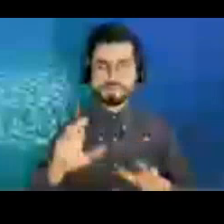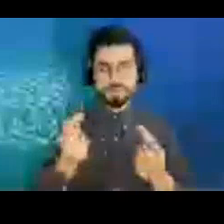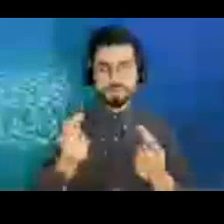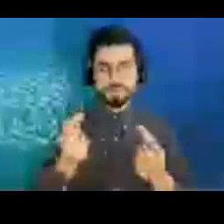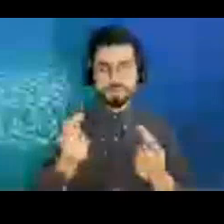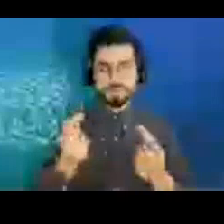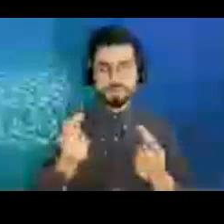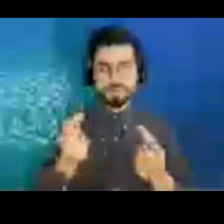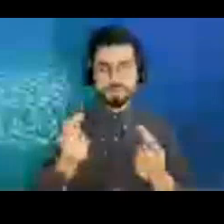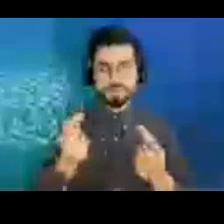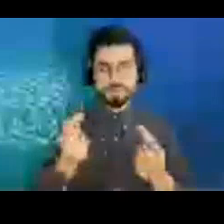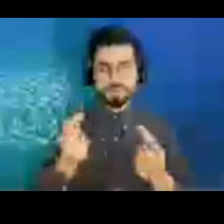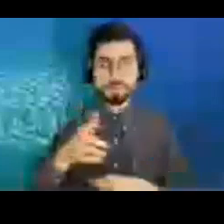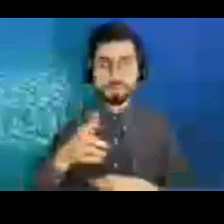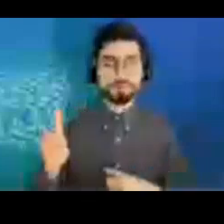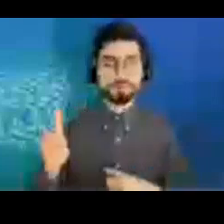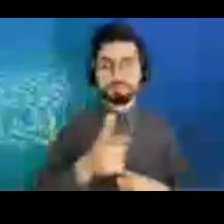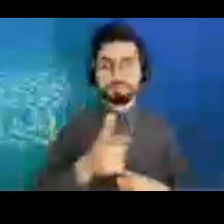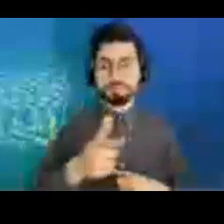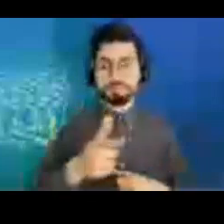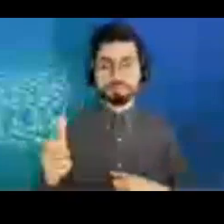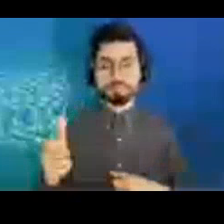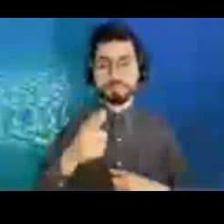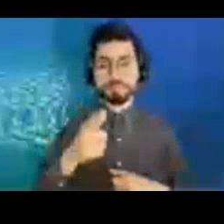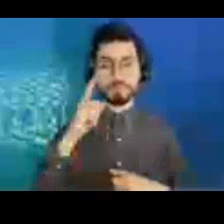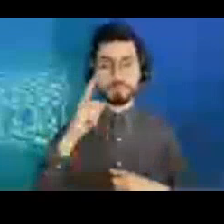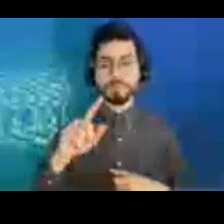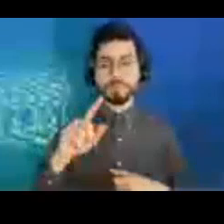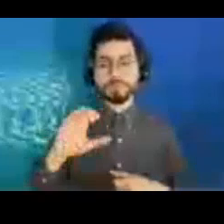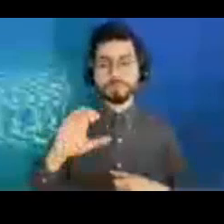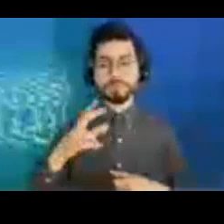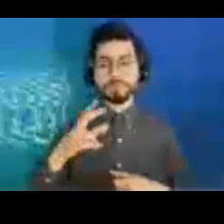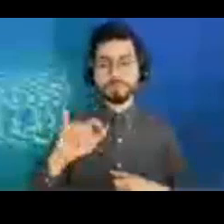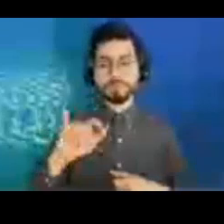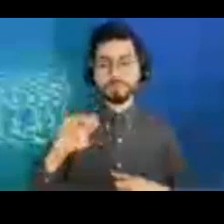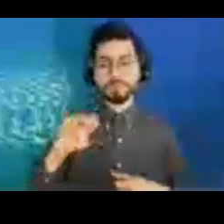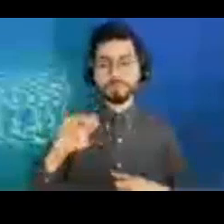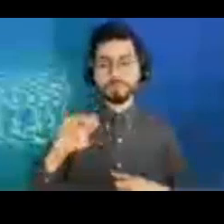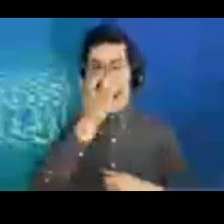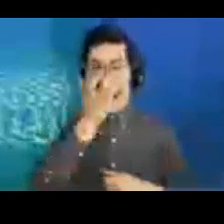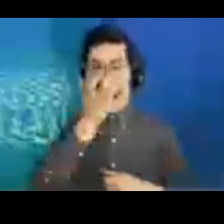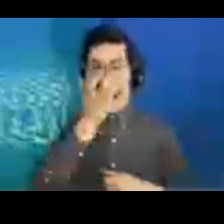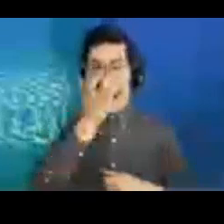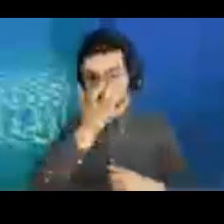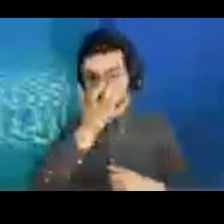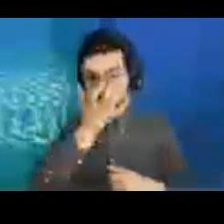area for cheatgrass and also pulling the weeds in the area where it was closest to the